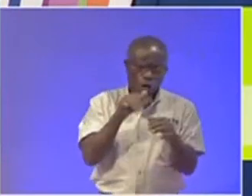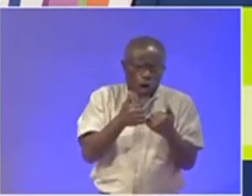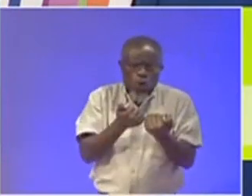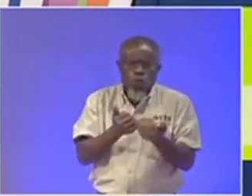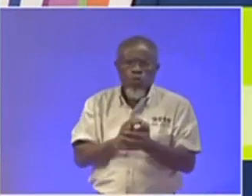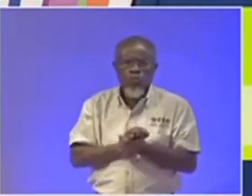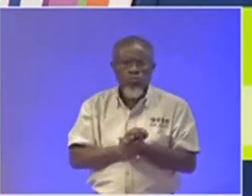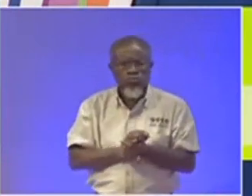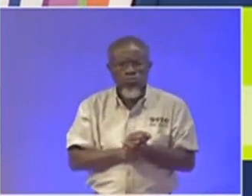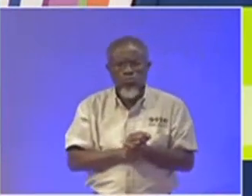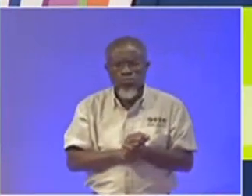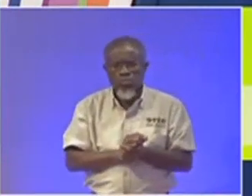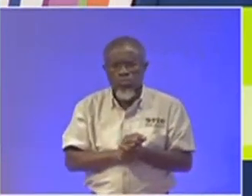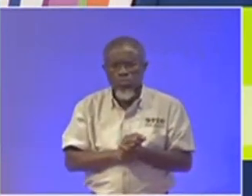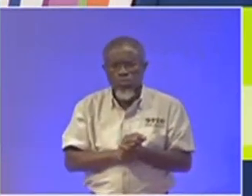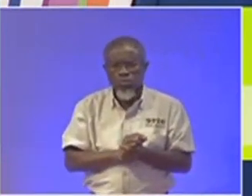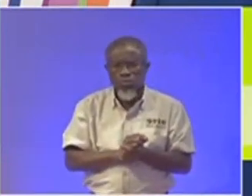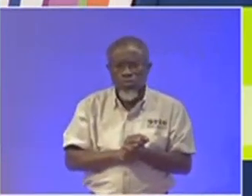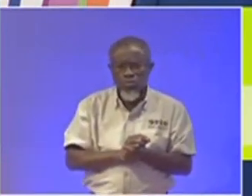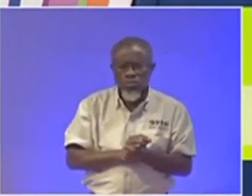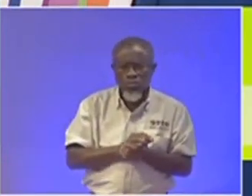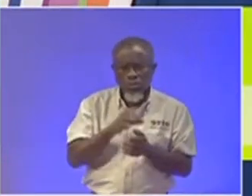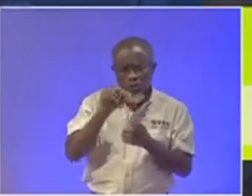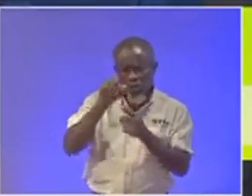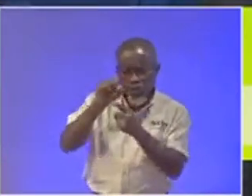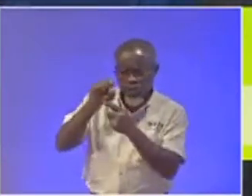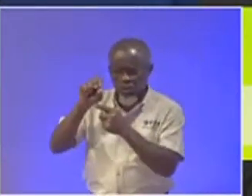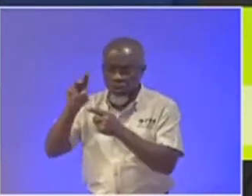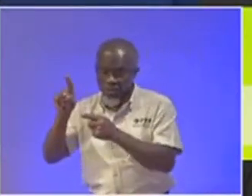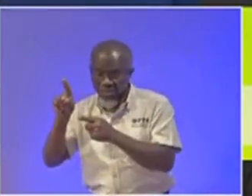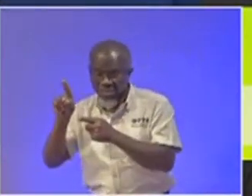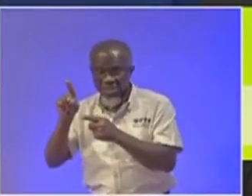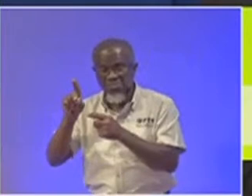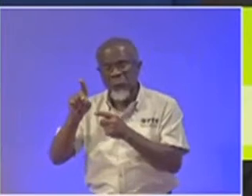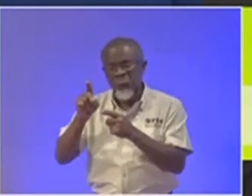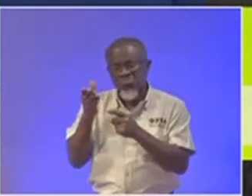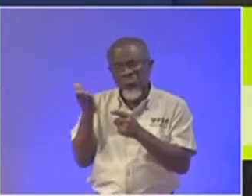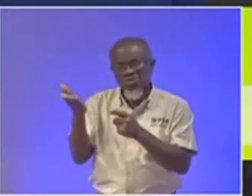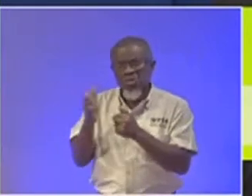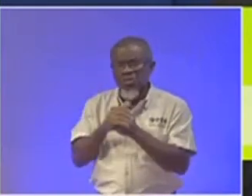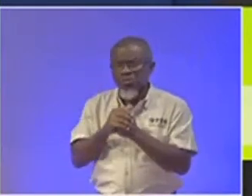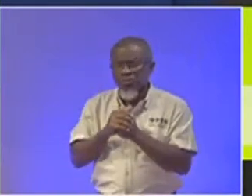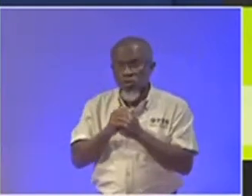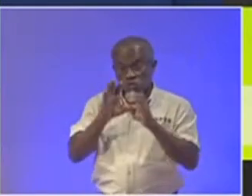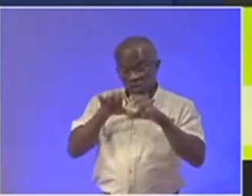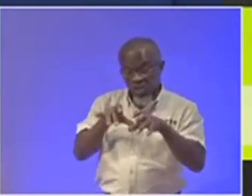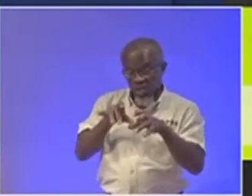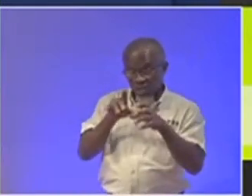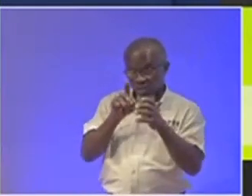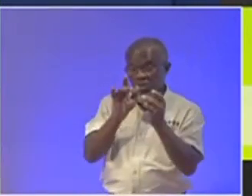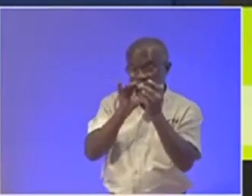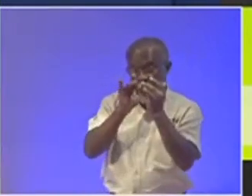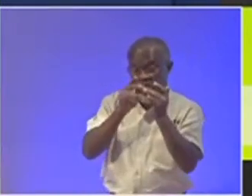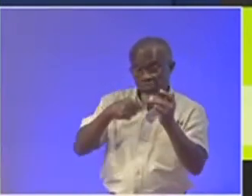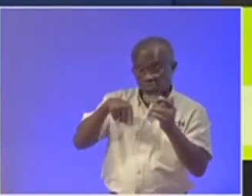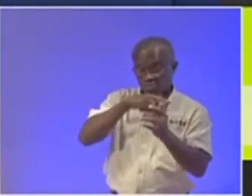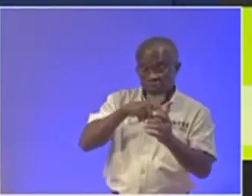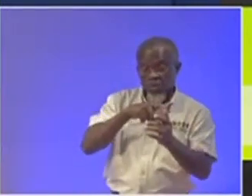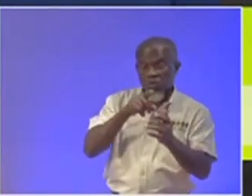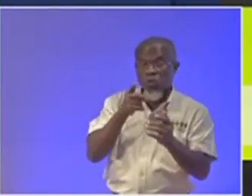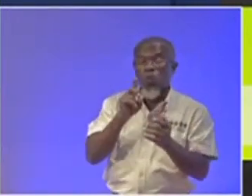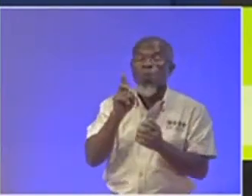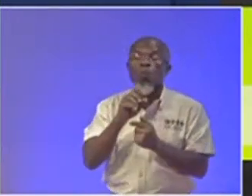or the SSD? SSSD, yes. So they can reach